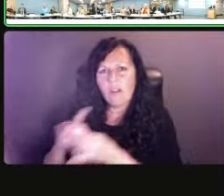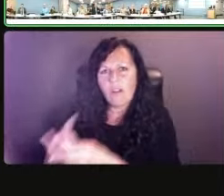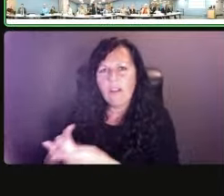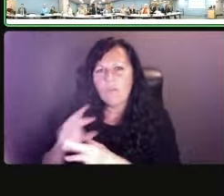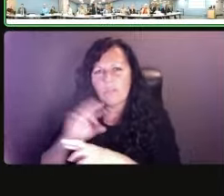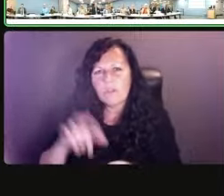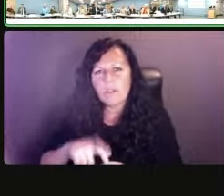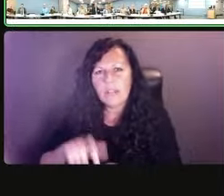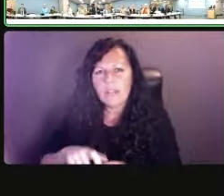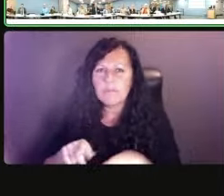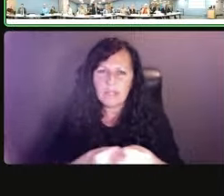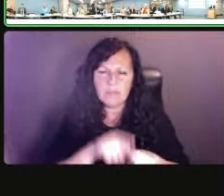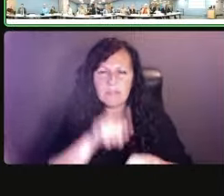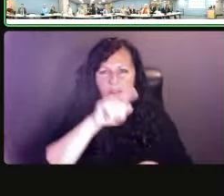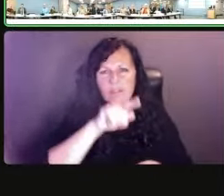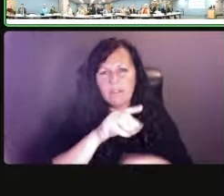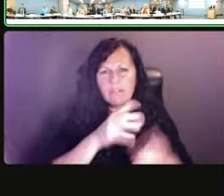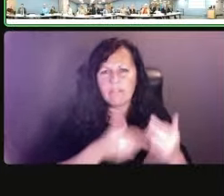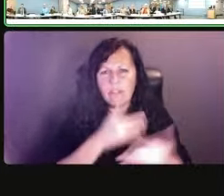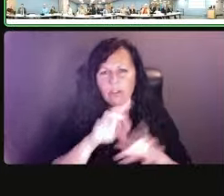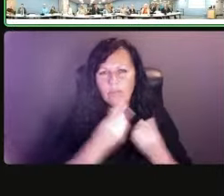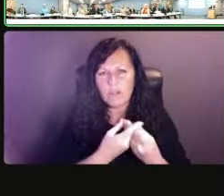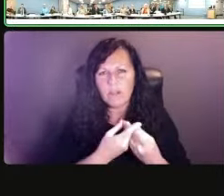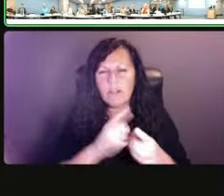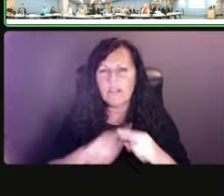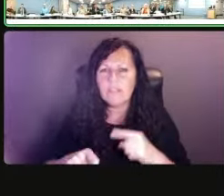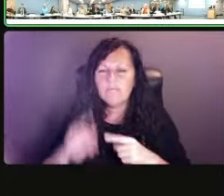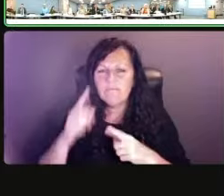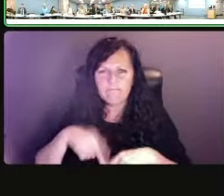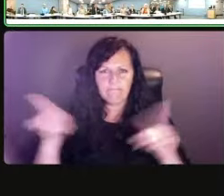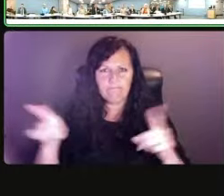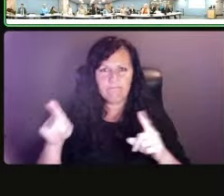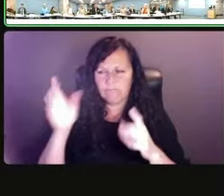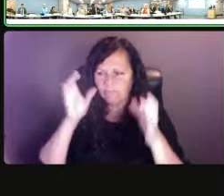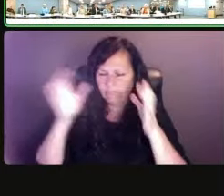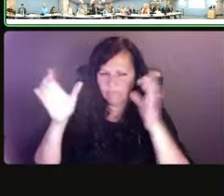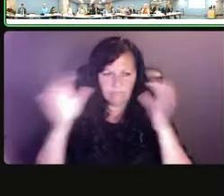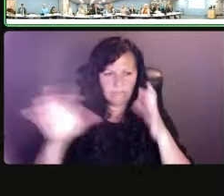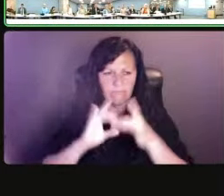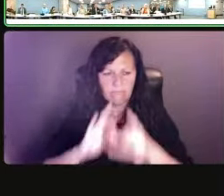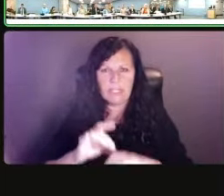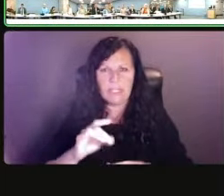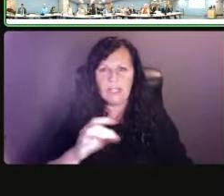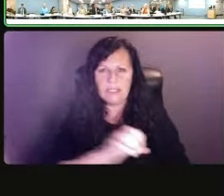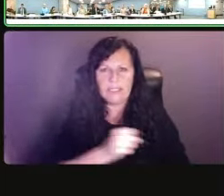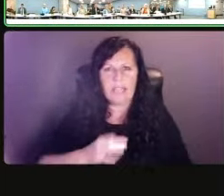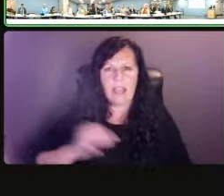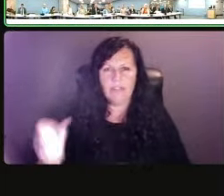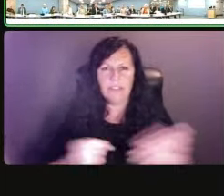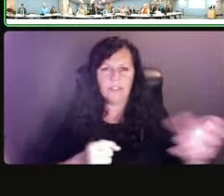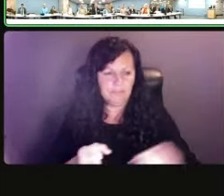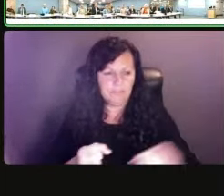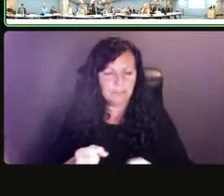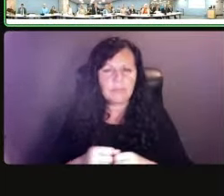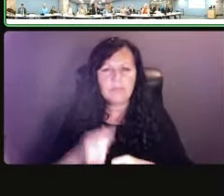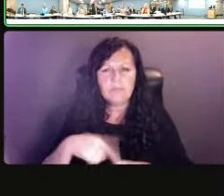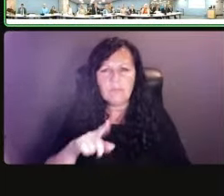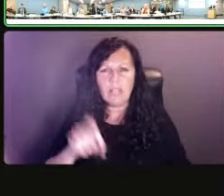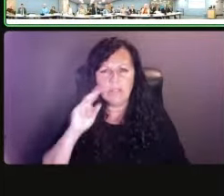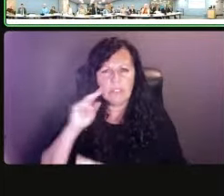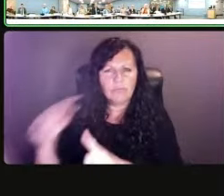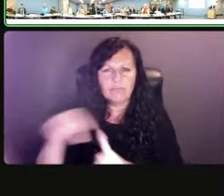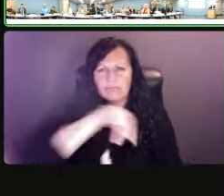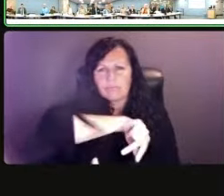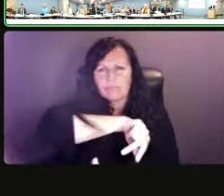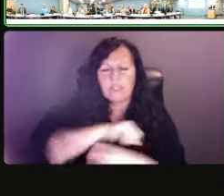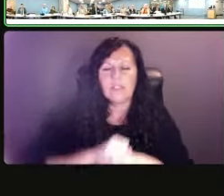fire department is, right? It's a different way of thinking about staffing. So we have to think about it a little differently. But for this, I'd have to step back and think about,